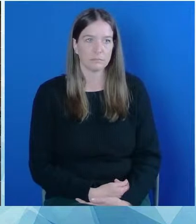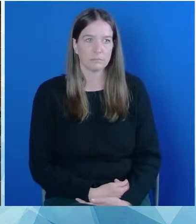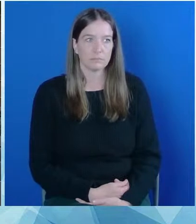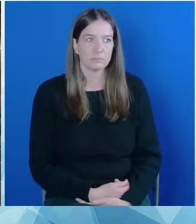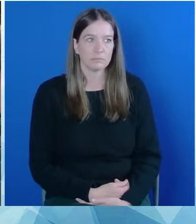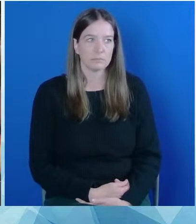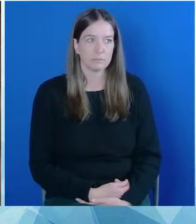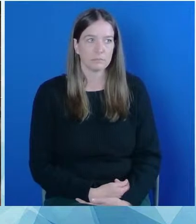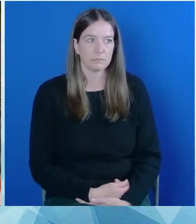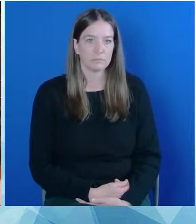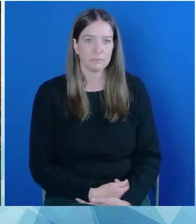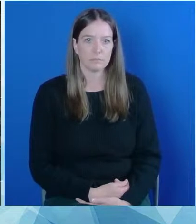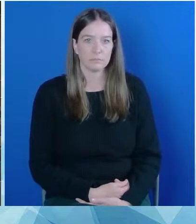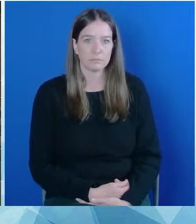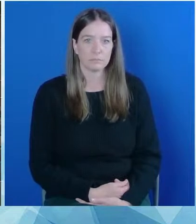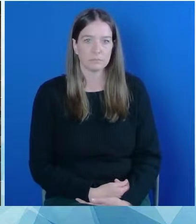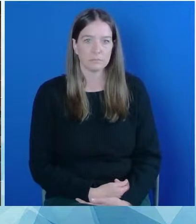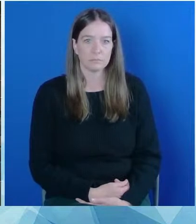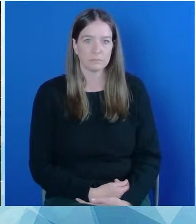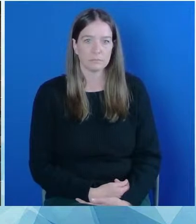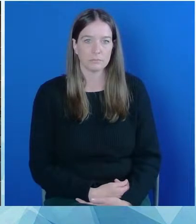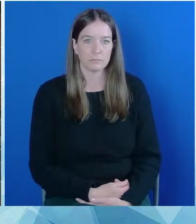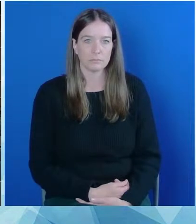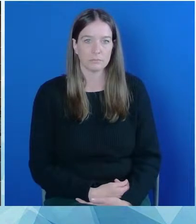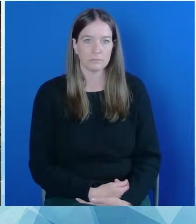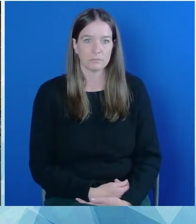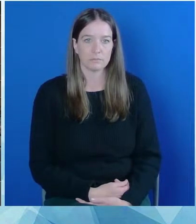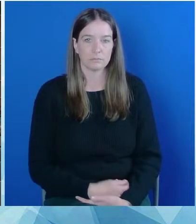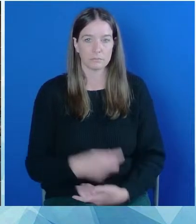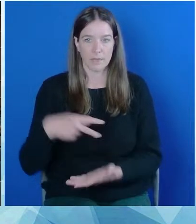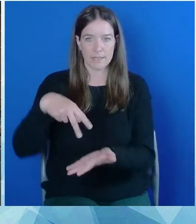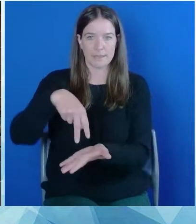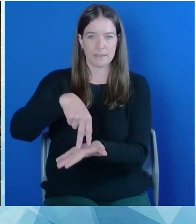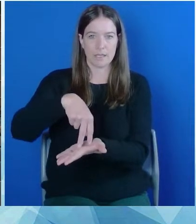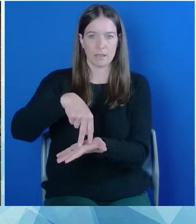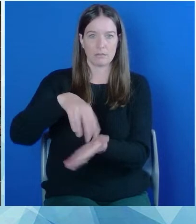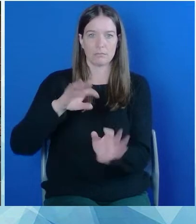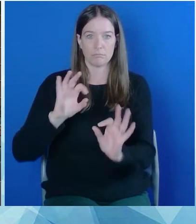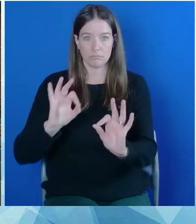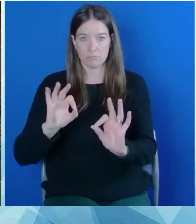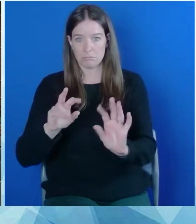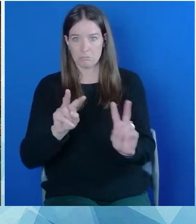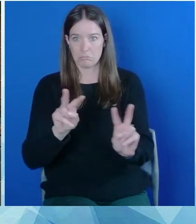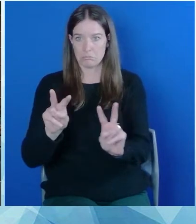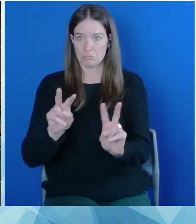Can she stand at the podium, please? Yes, that's much better. Thank you.